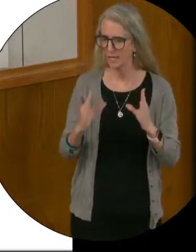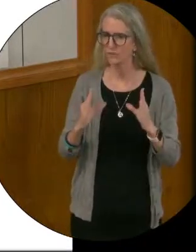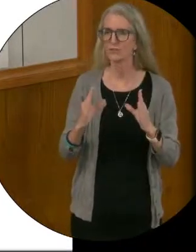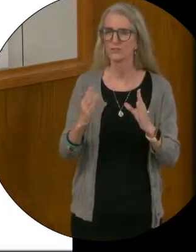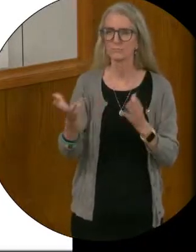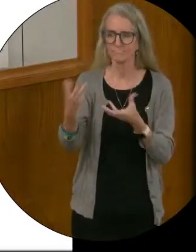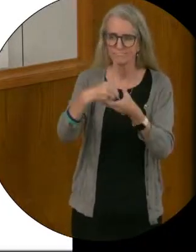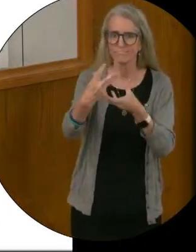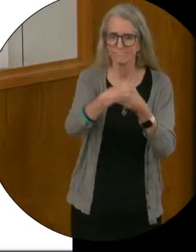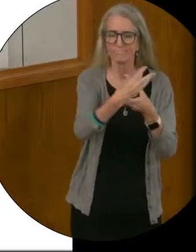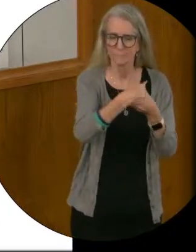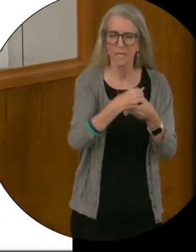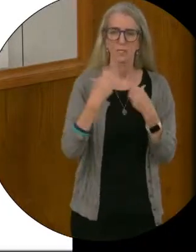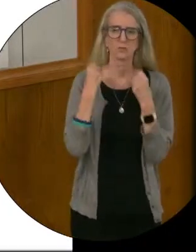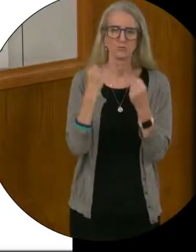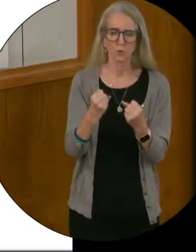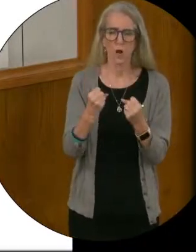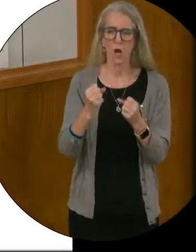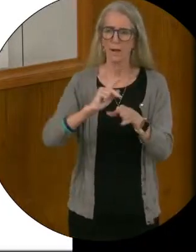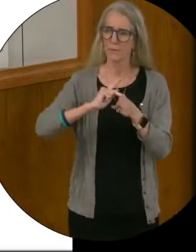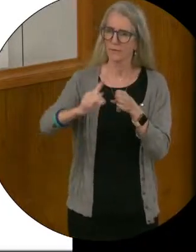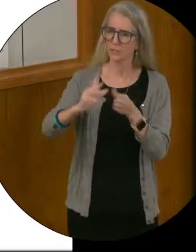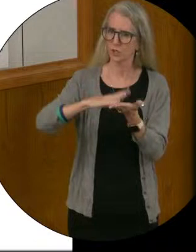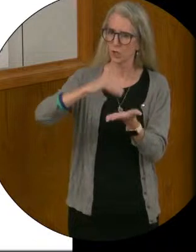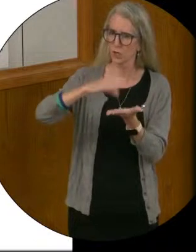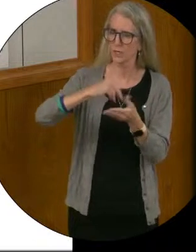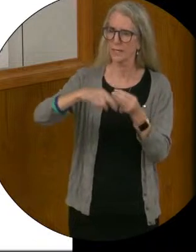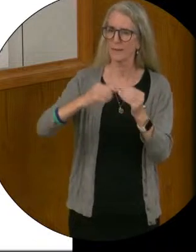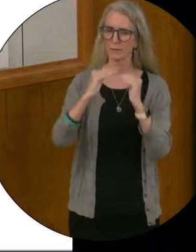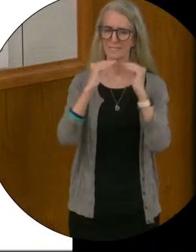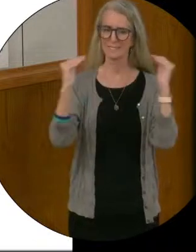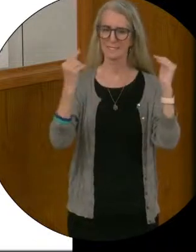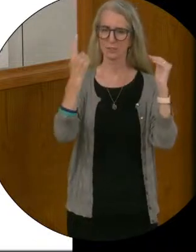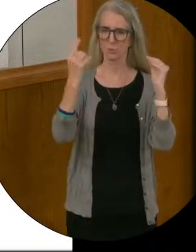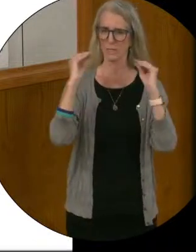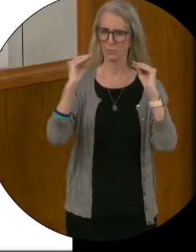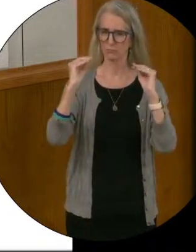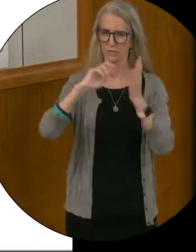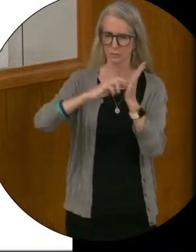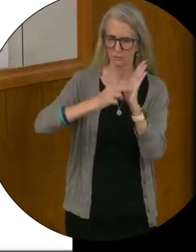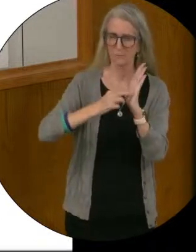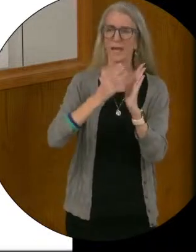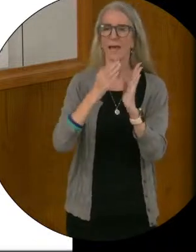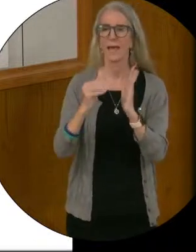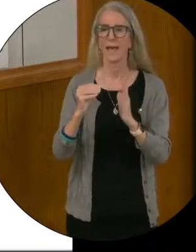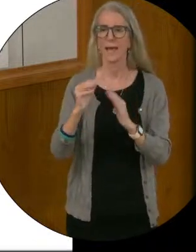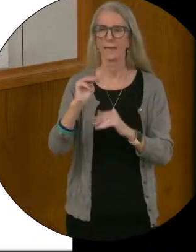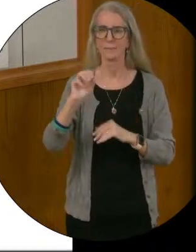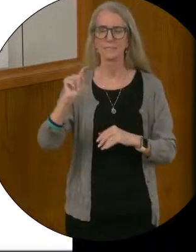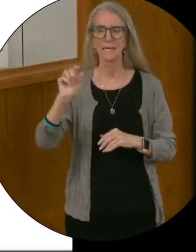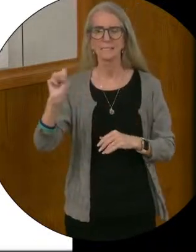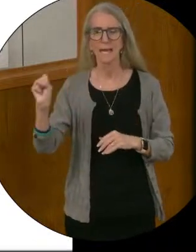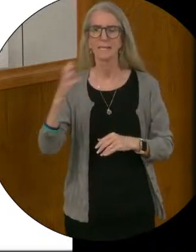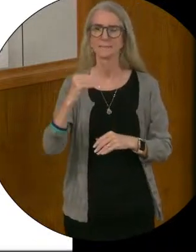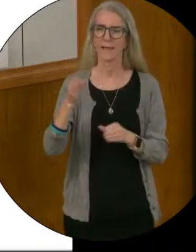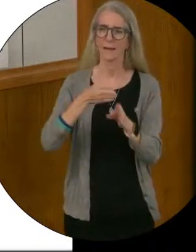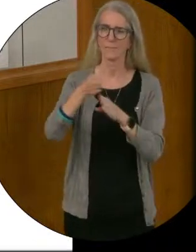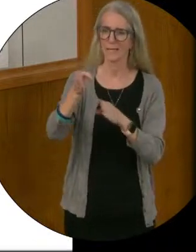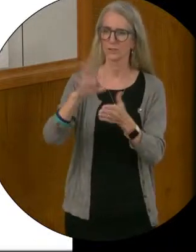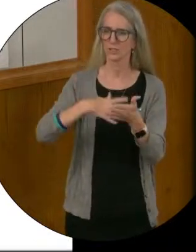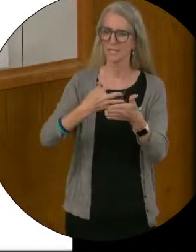really strong professional learning around Tier 1 instruction, MTSS, and master scheduling. And we'll